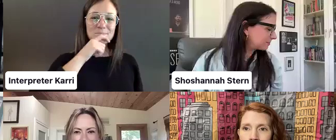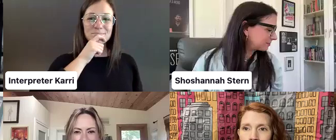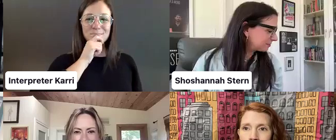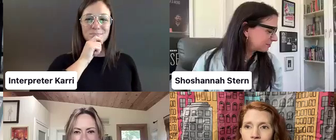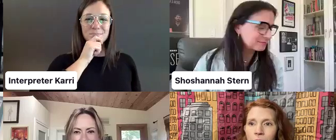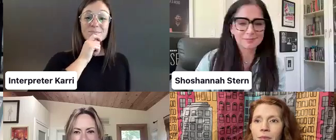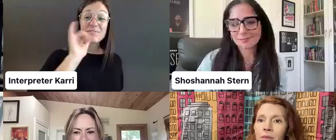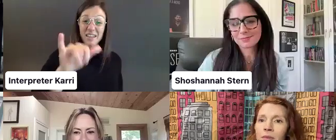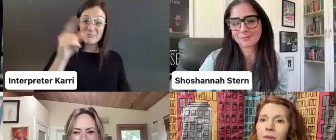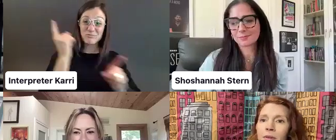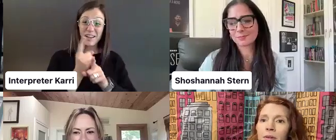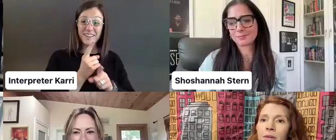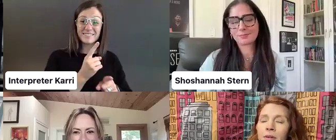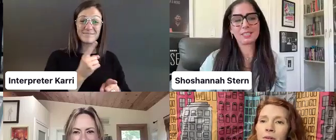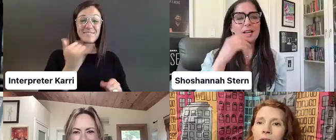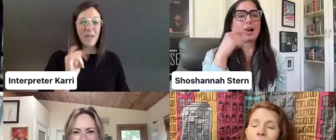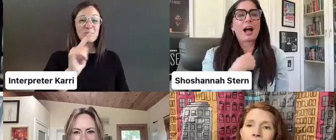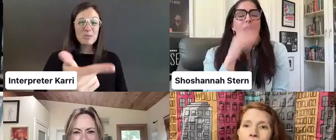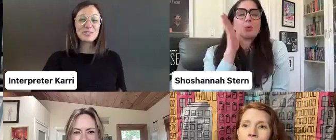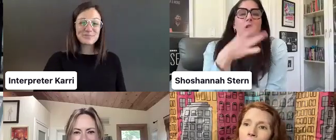That's right. Now it's your turn.